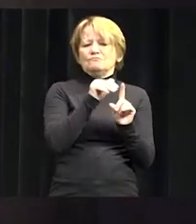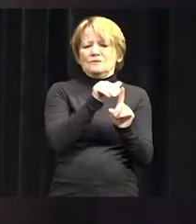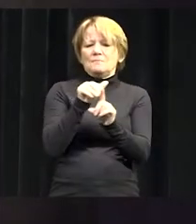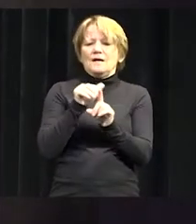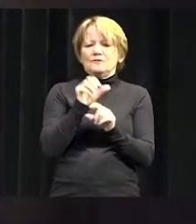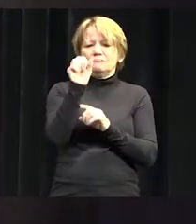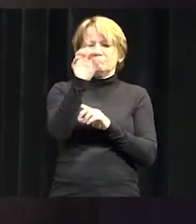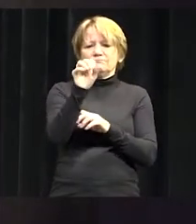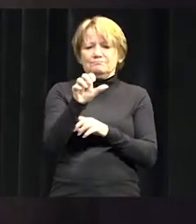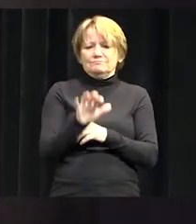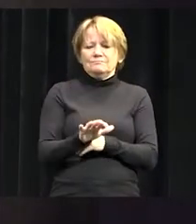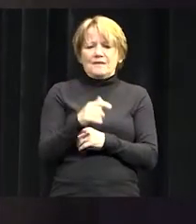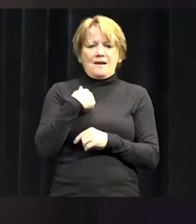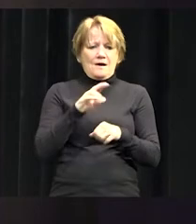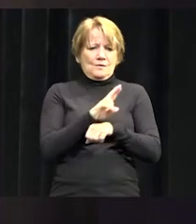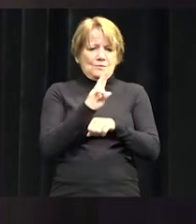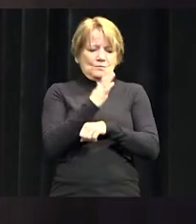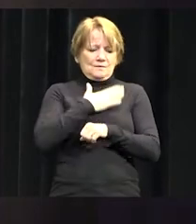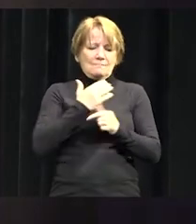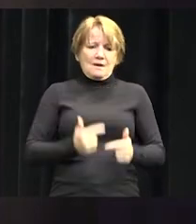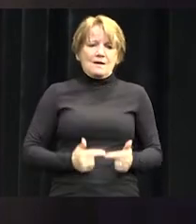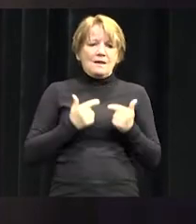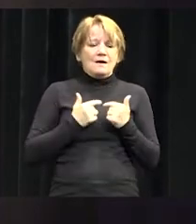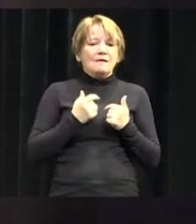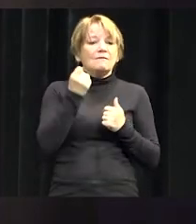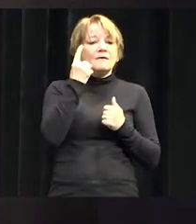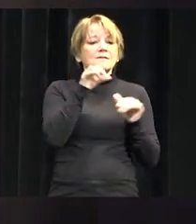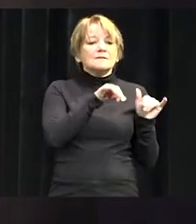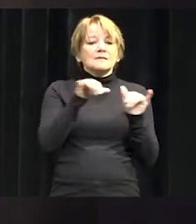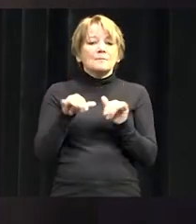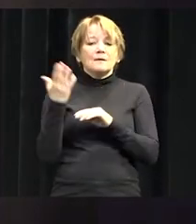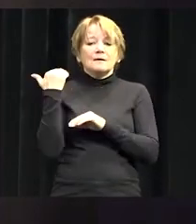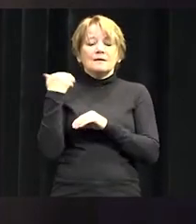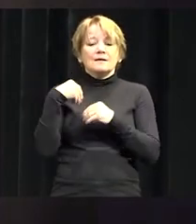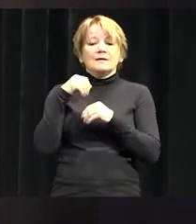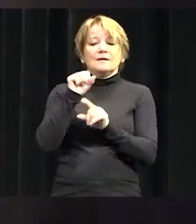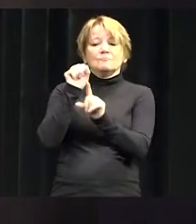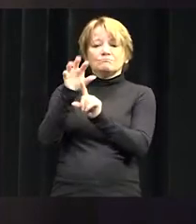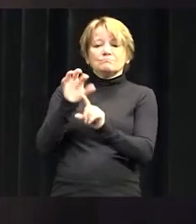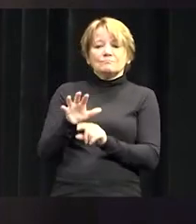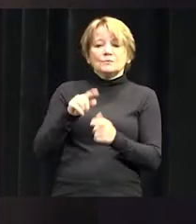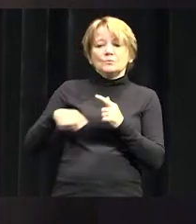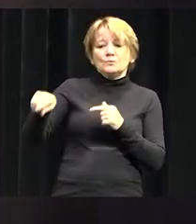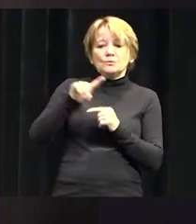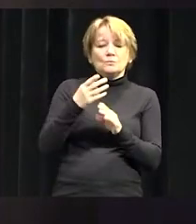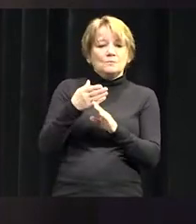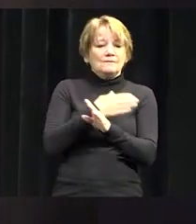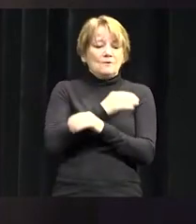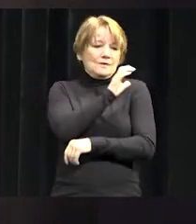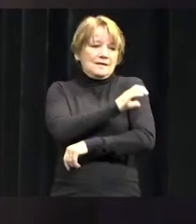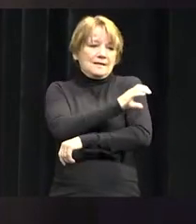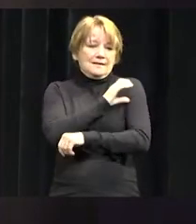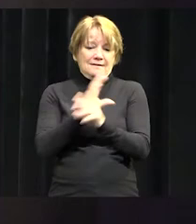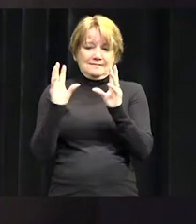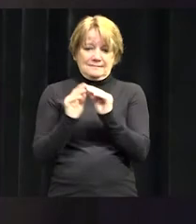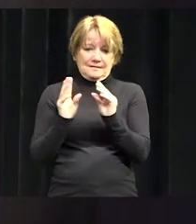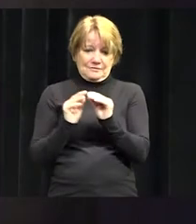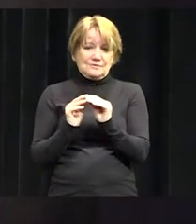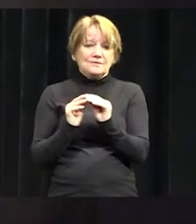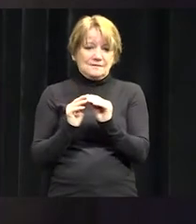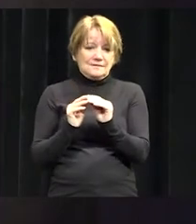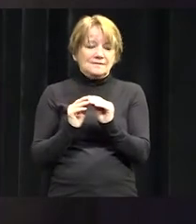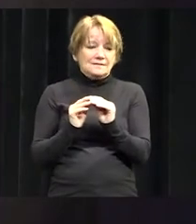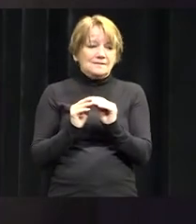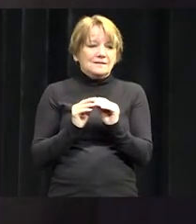followed well ensure safe lending be proud of who you are give yourself